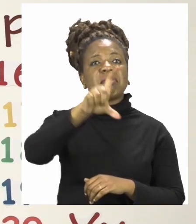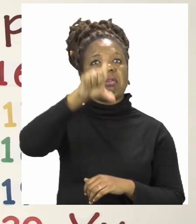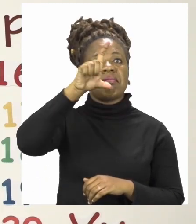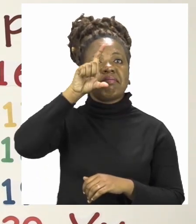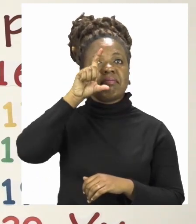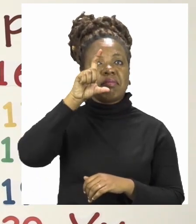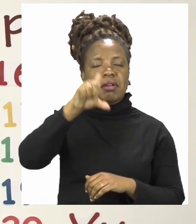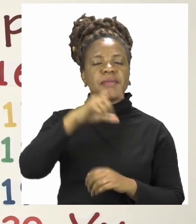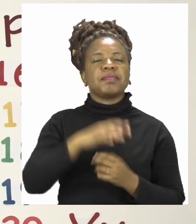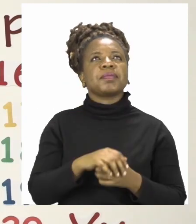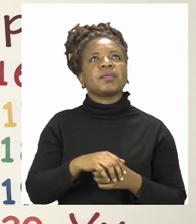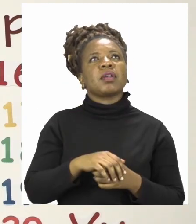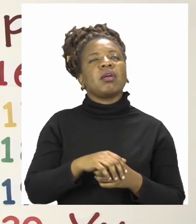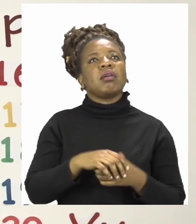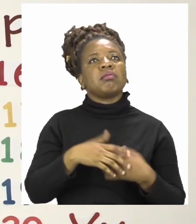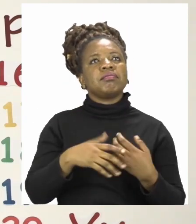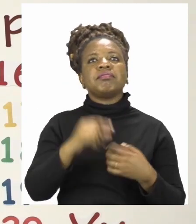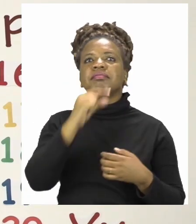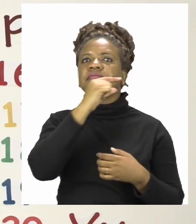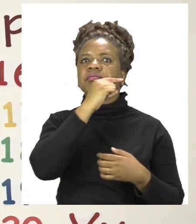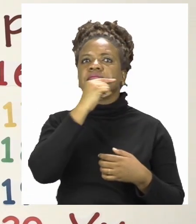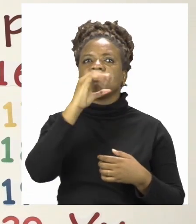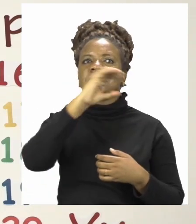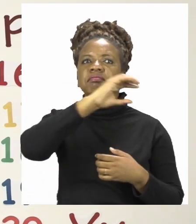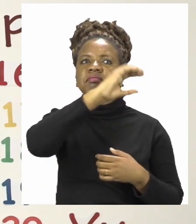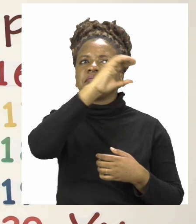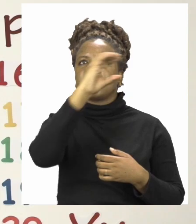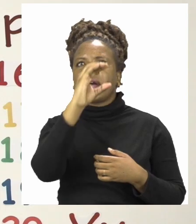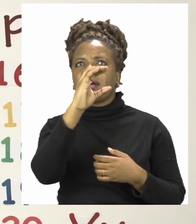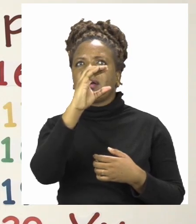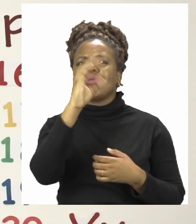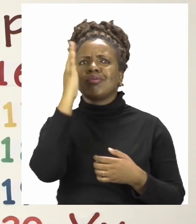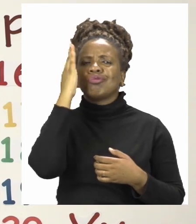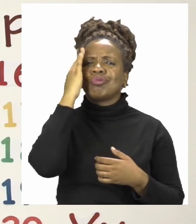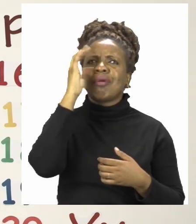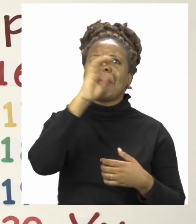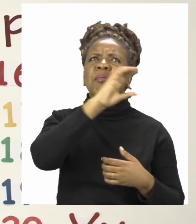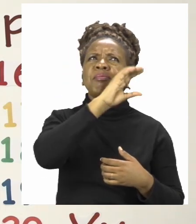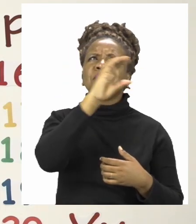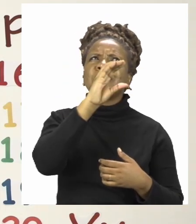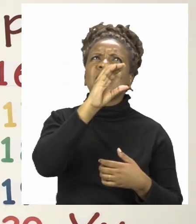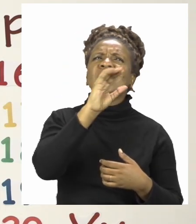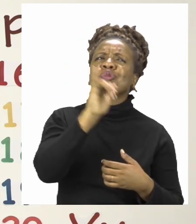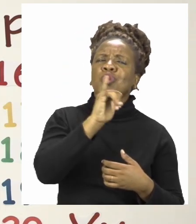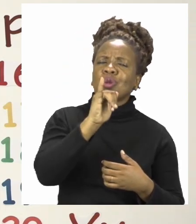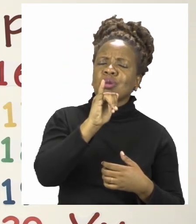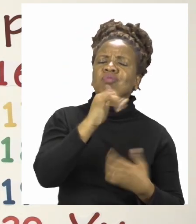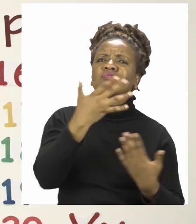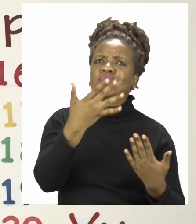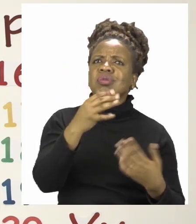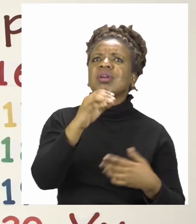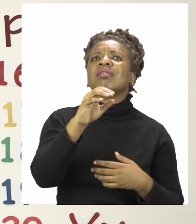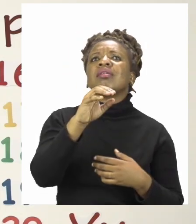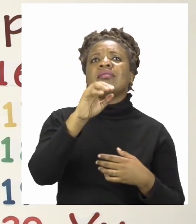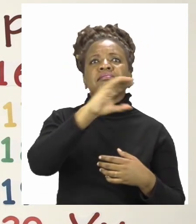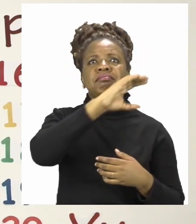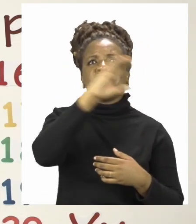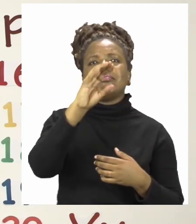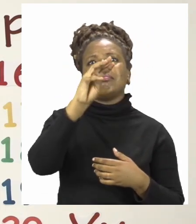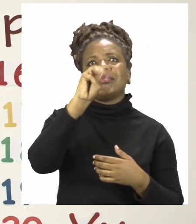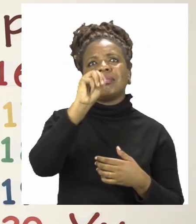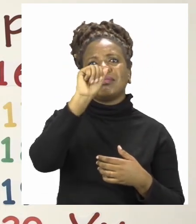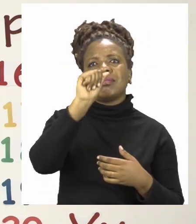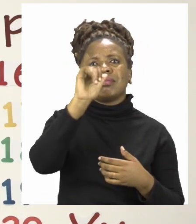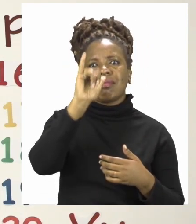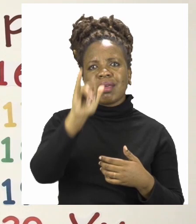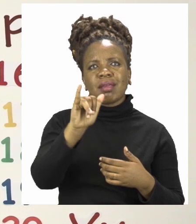then for a person, it is no longer a boy, but it changes into the boy's name, which is